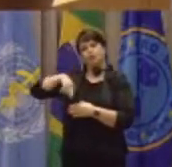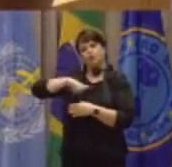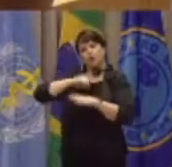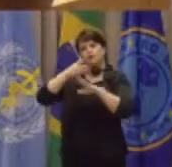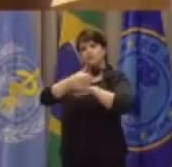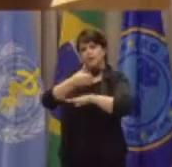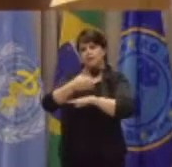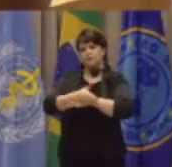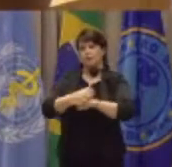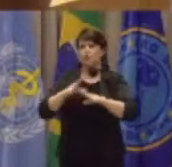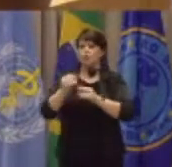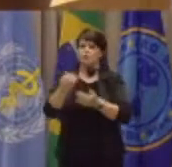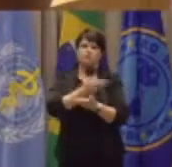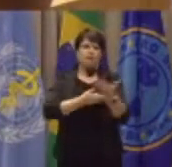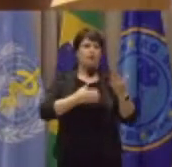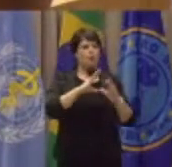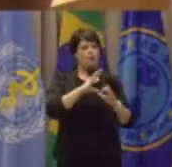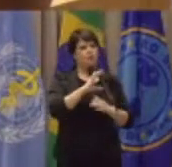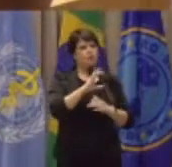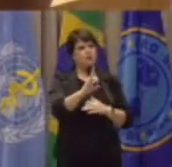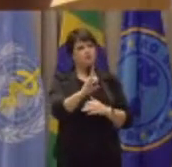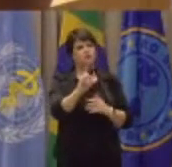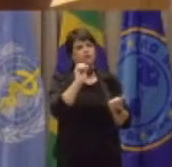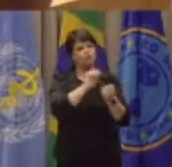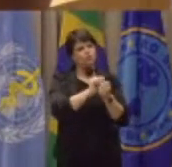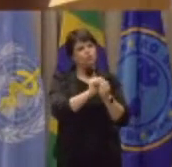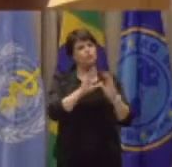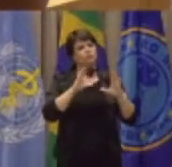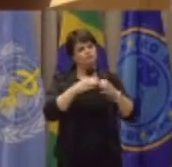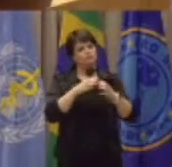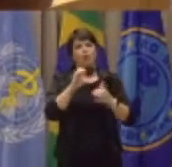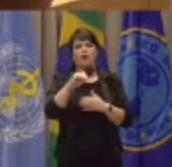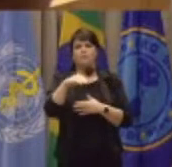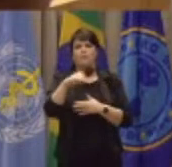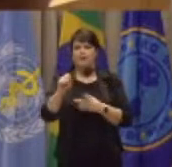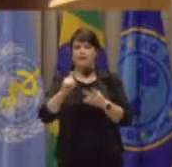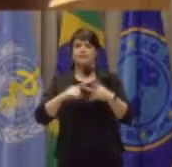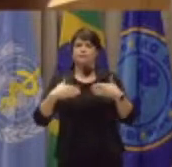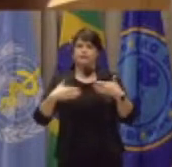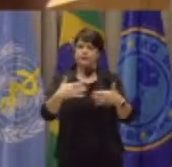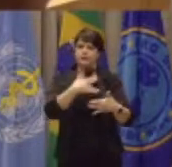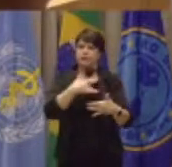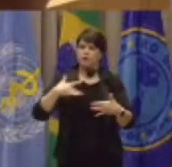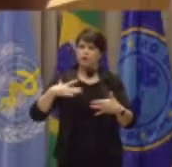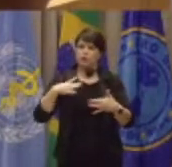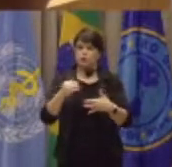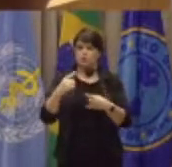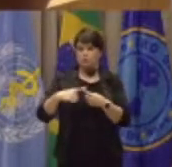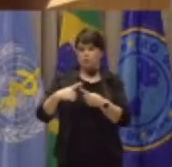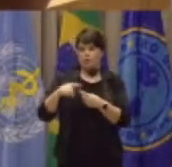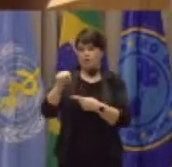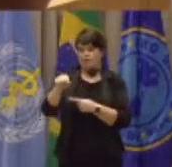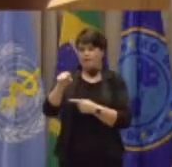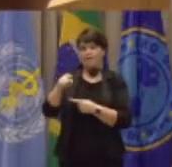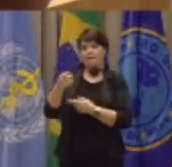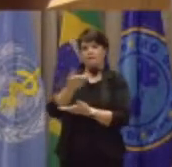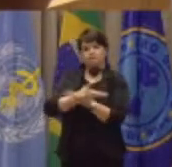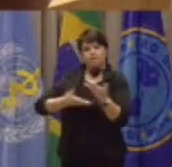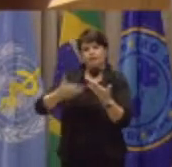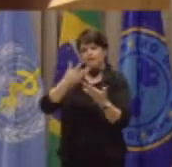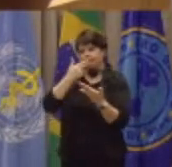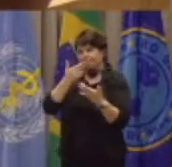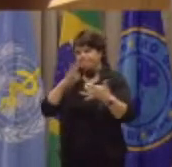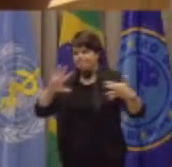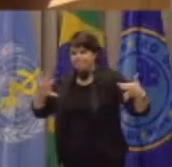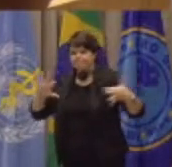politics, and also we want to committed to keep